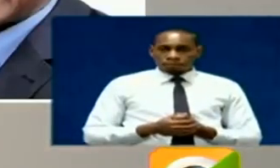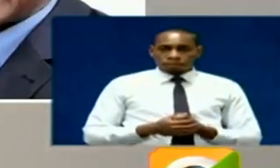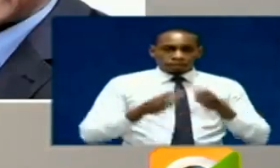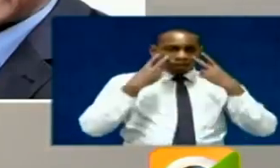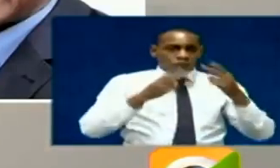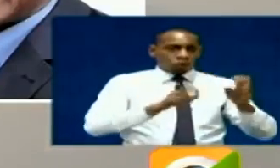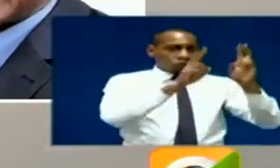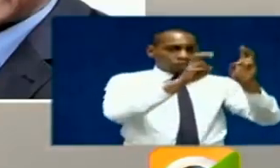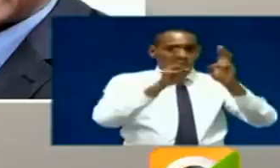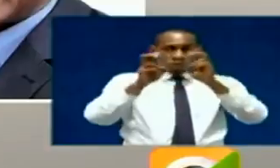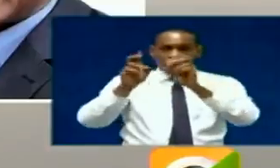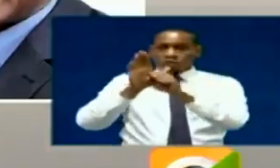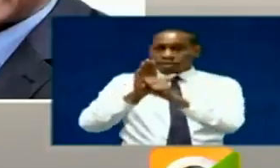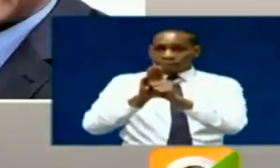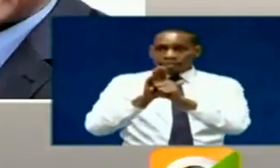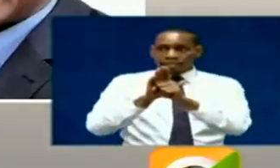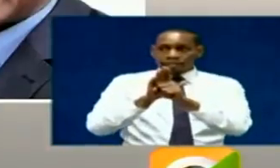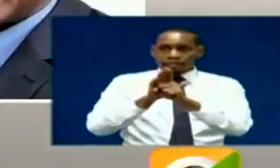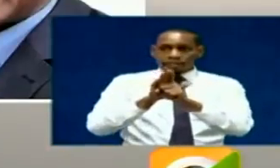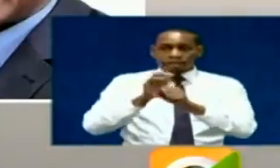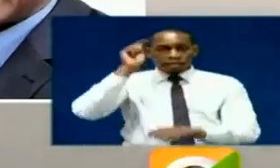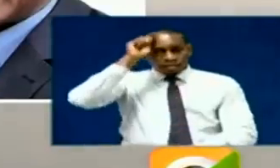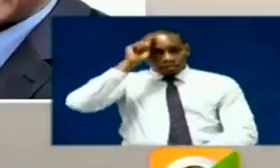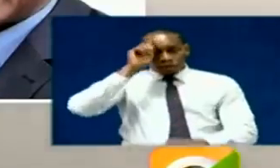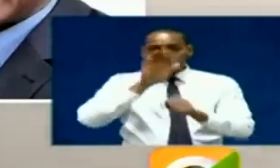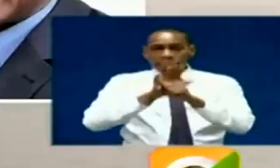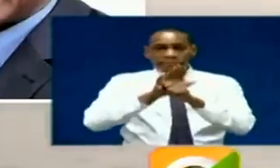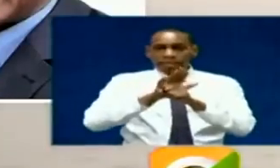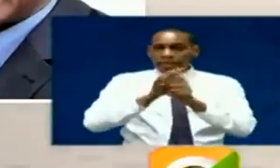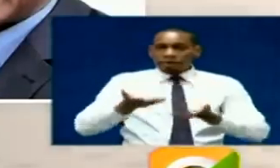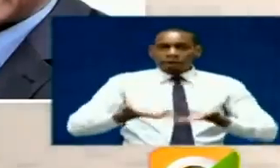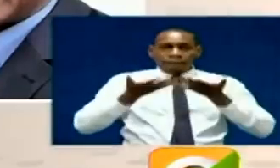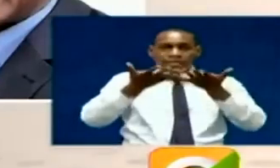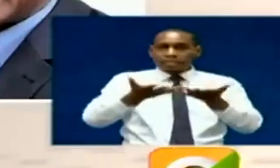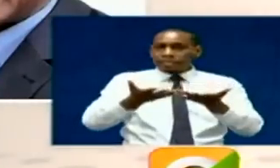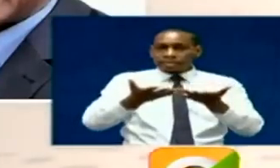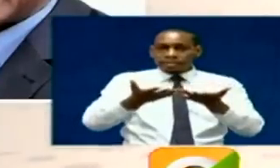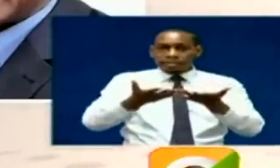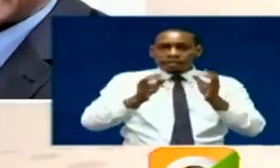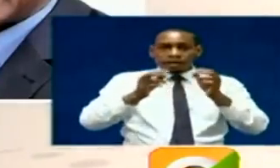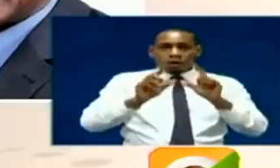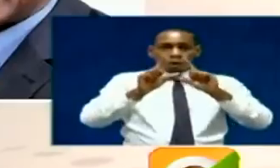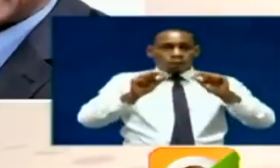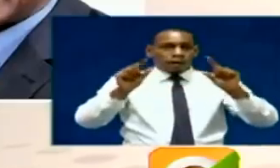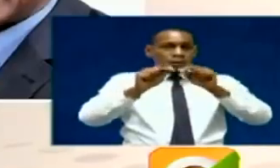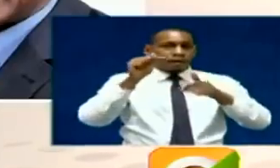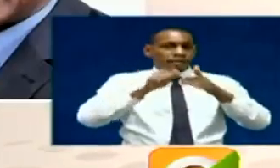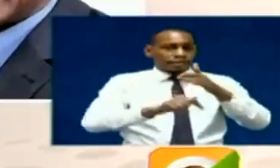many issues. Too much theory without providing proper context